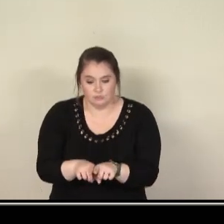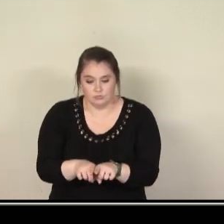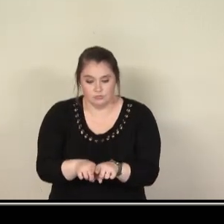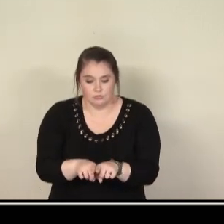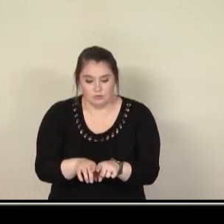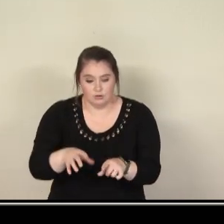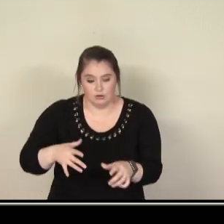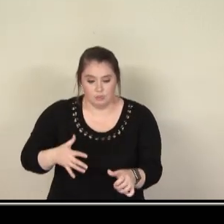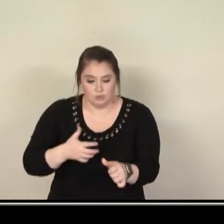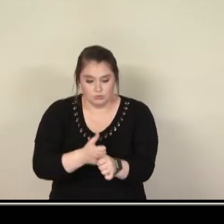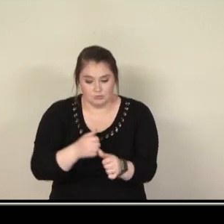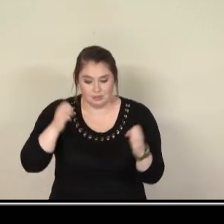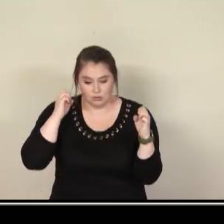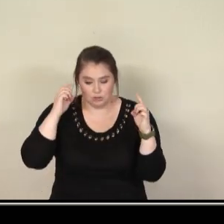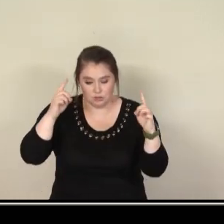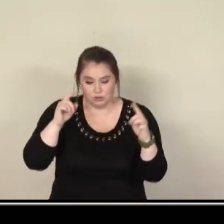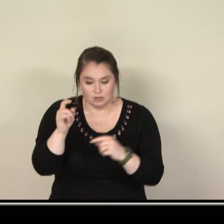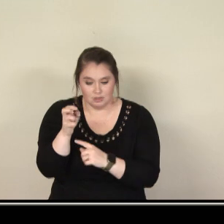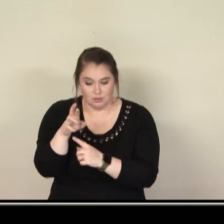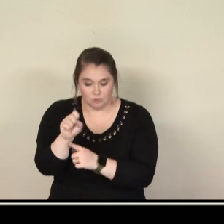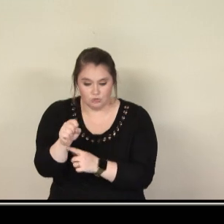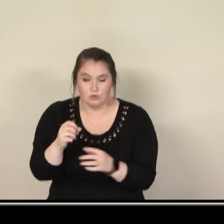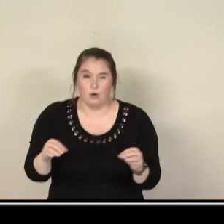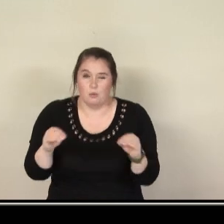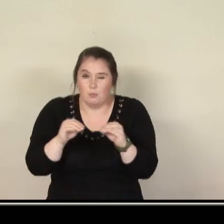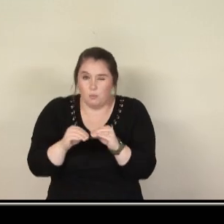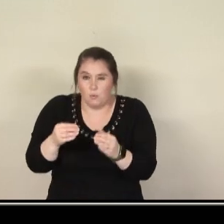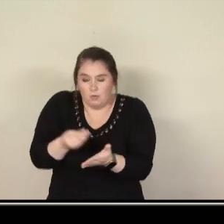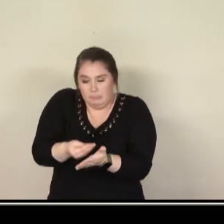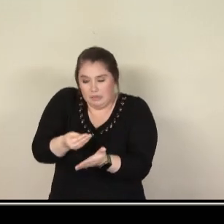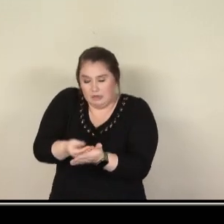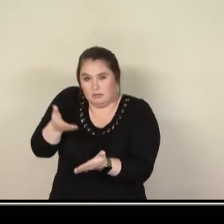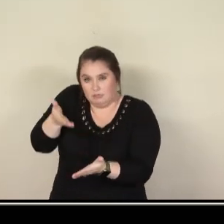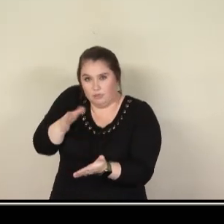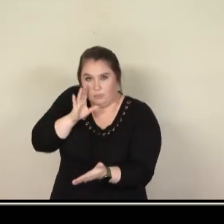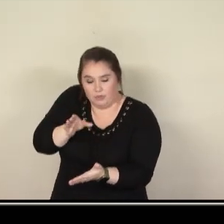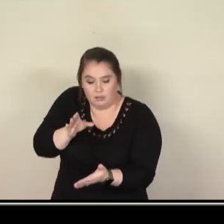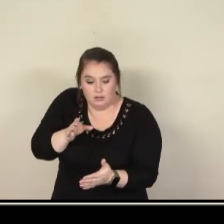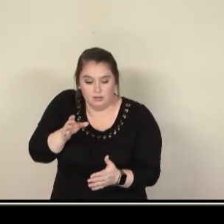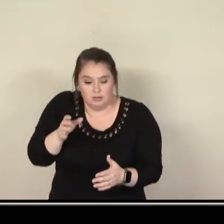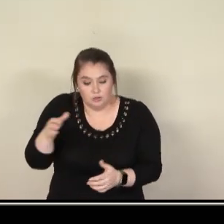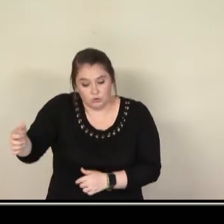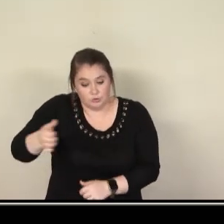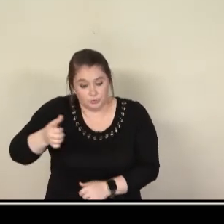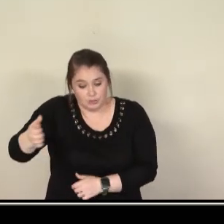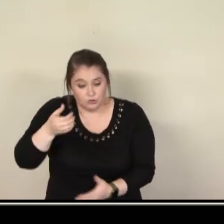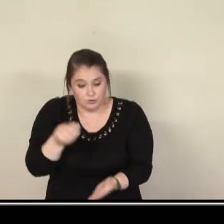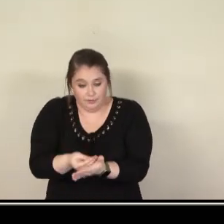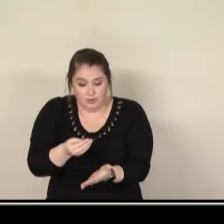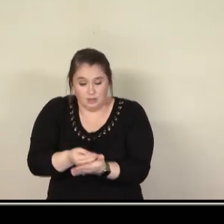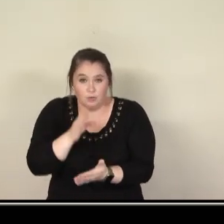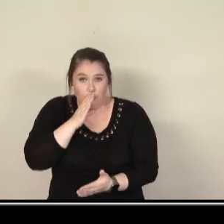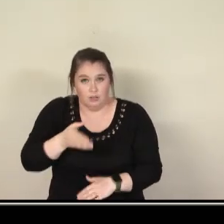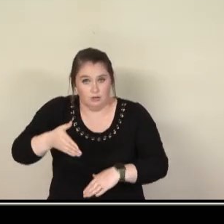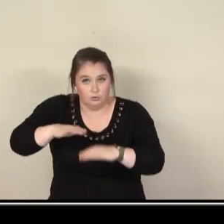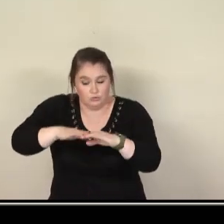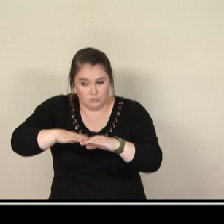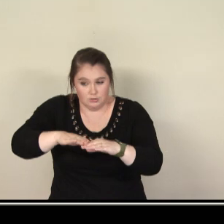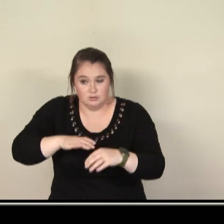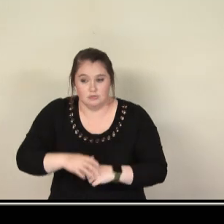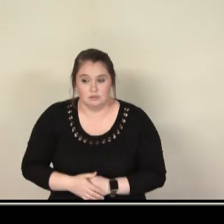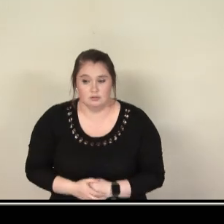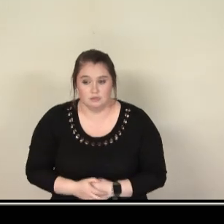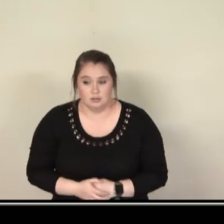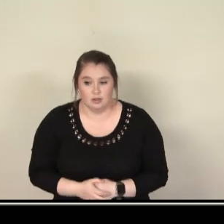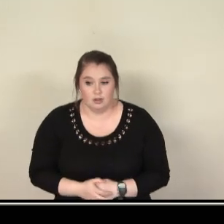compensatory education tiers, so we'll gain a little bit of money there. It increases the transportation funding. Transportation funding